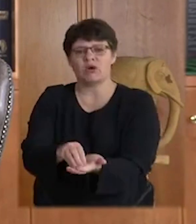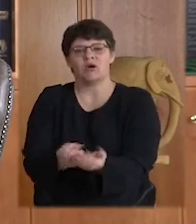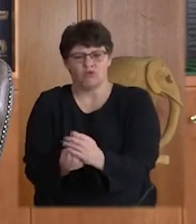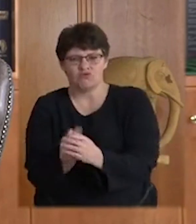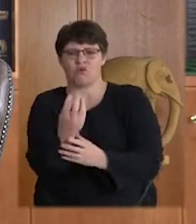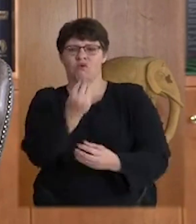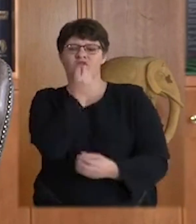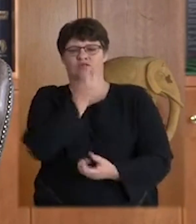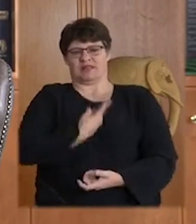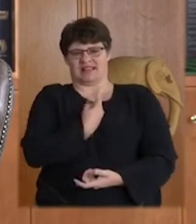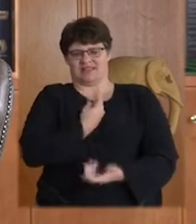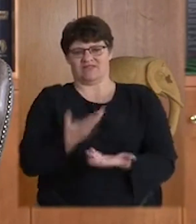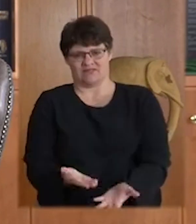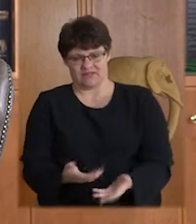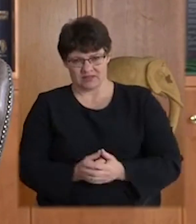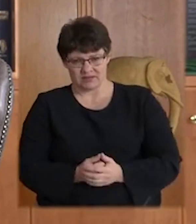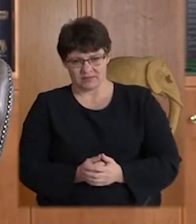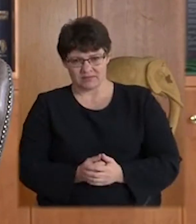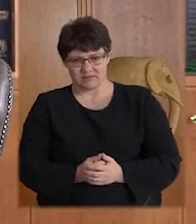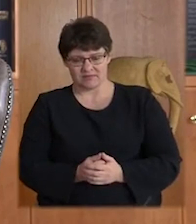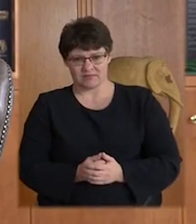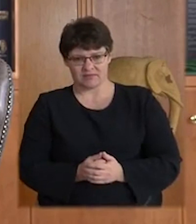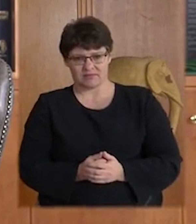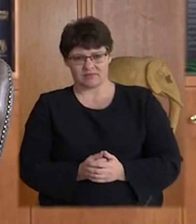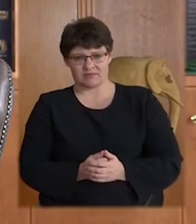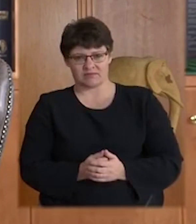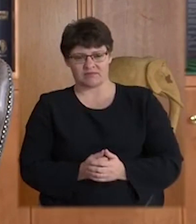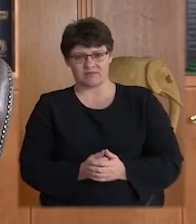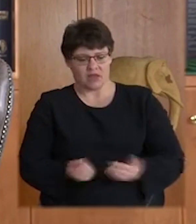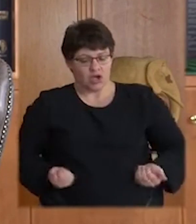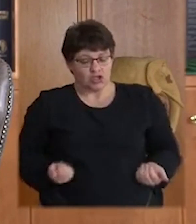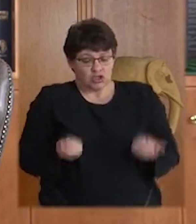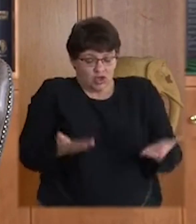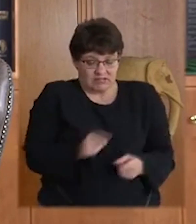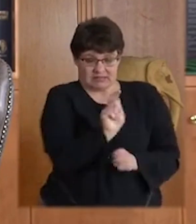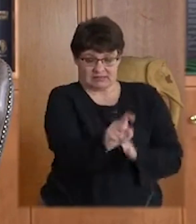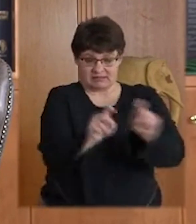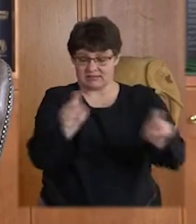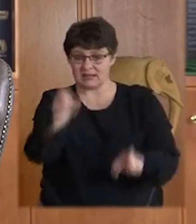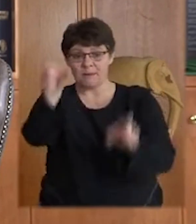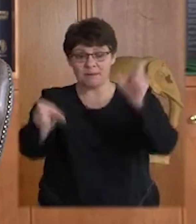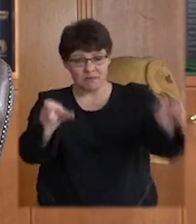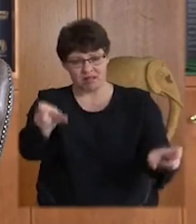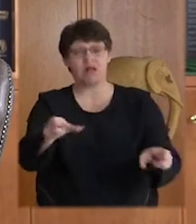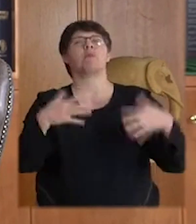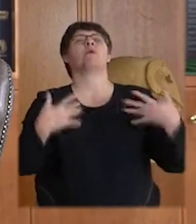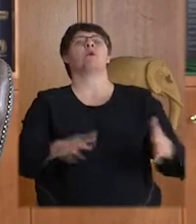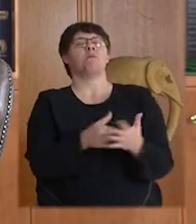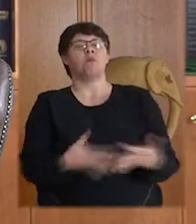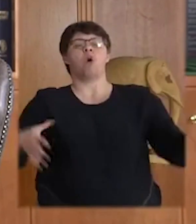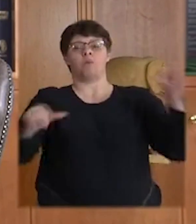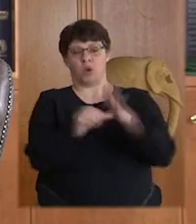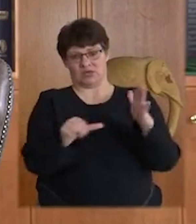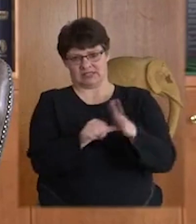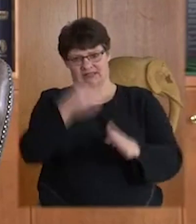In this new society, the provision of services to our people is the foremost priority